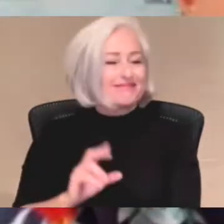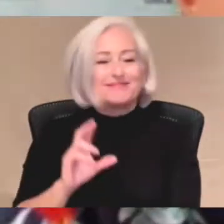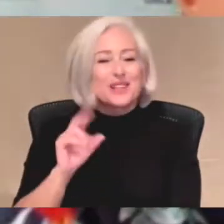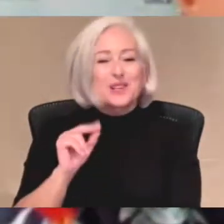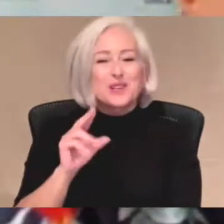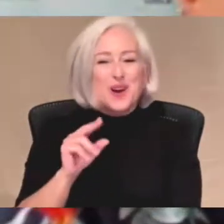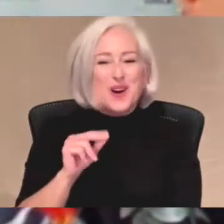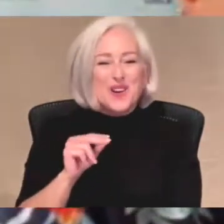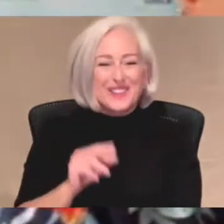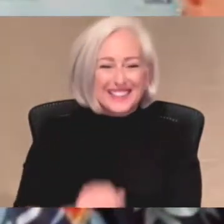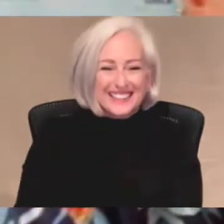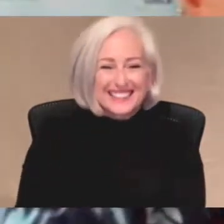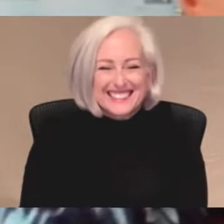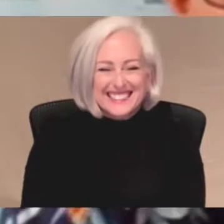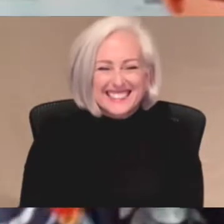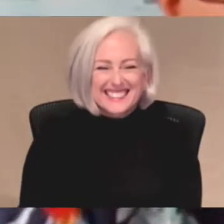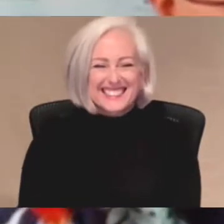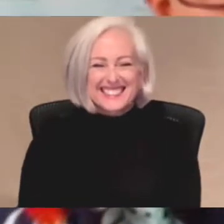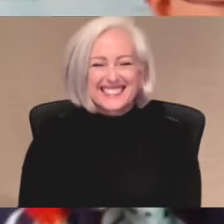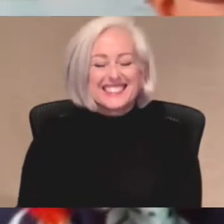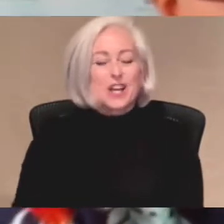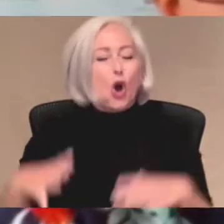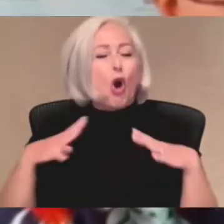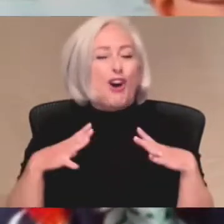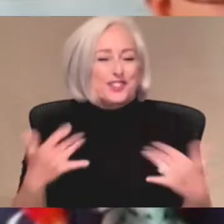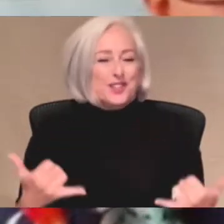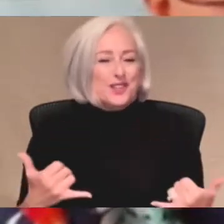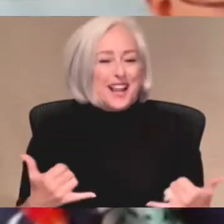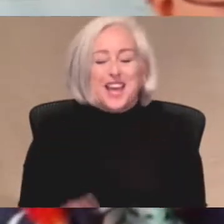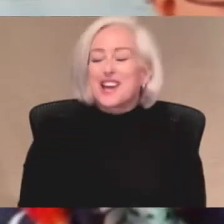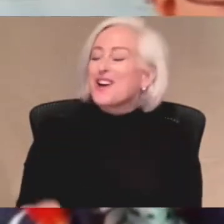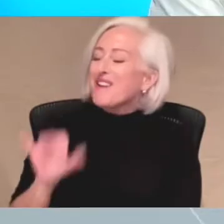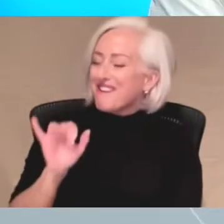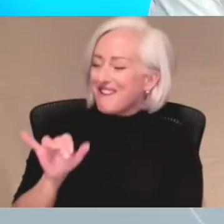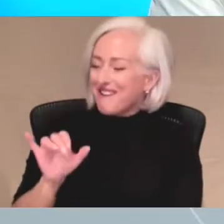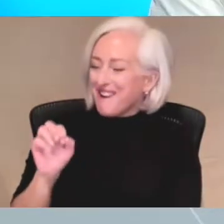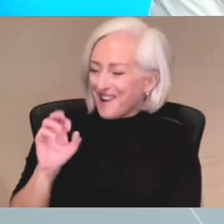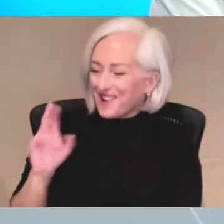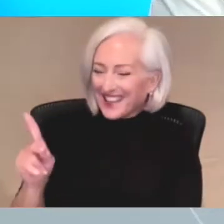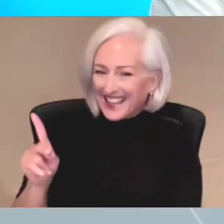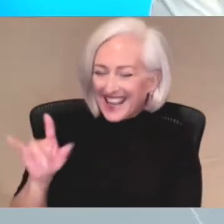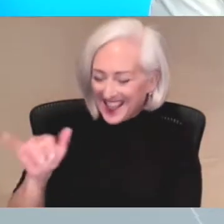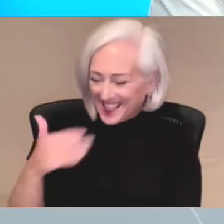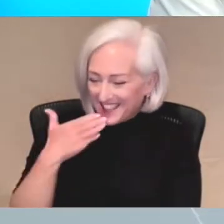No. We had school today off. Oh, okay. All right. Well, that's good.